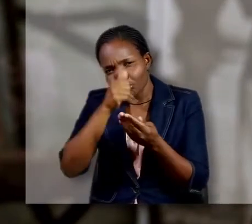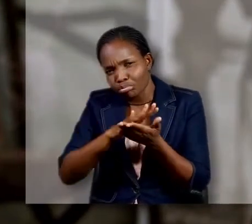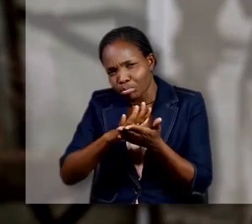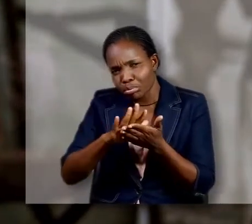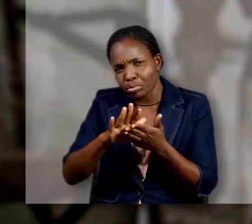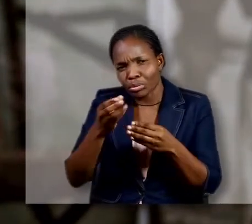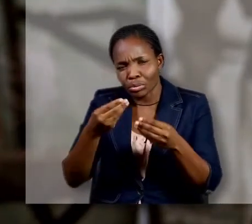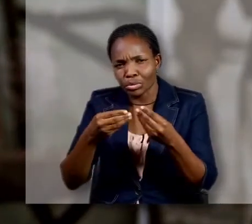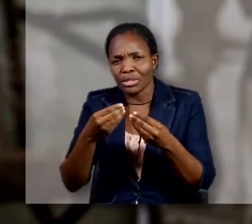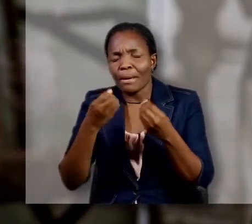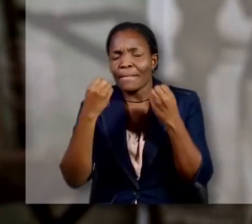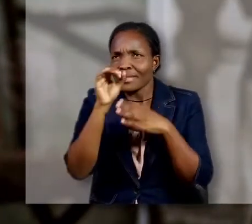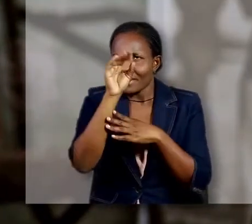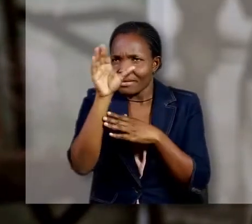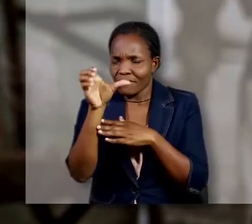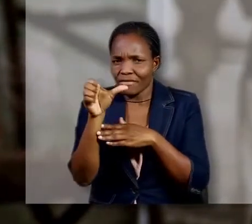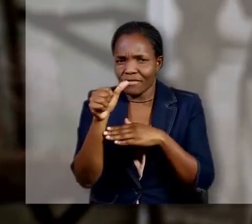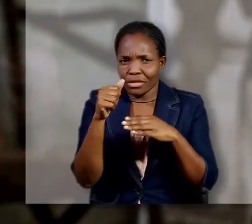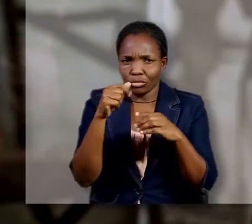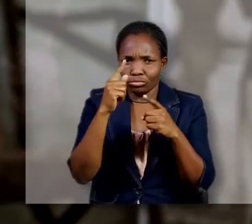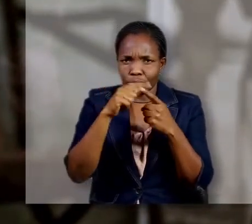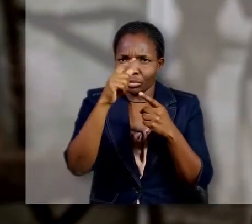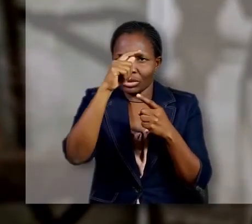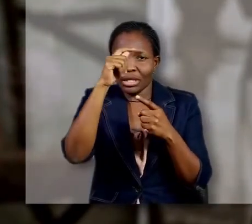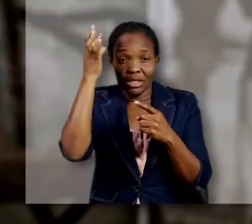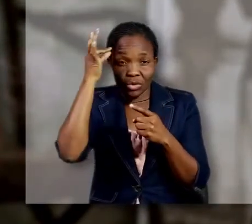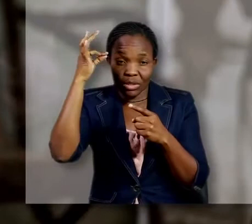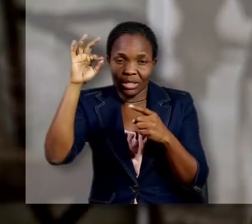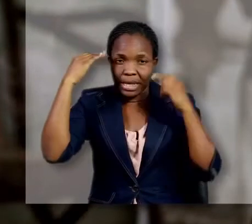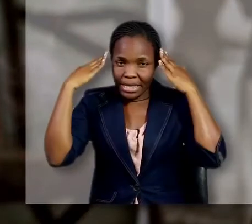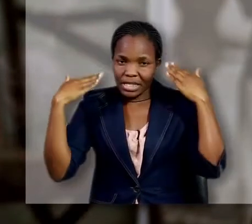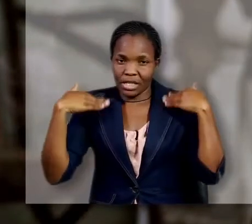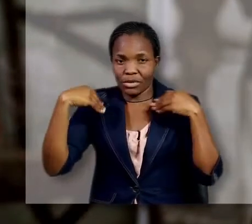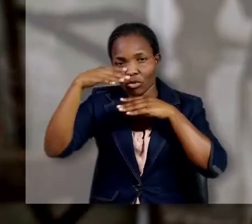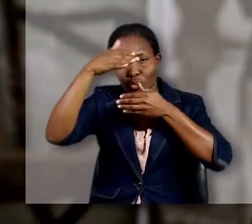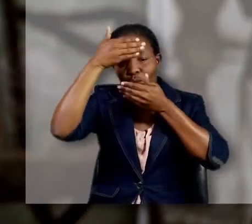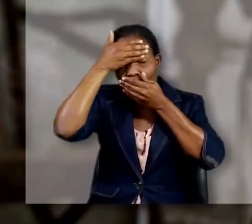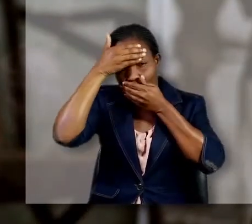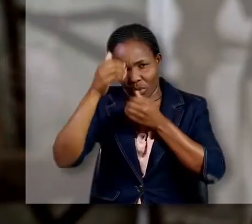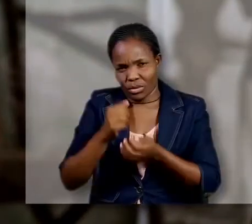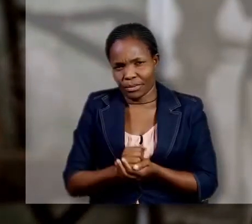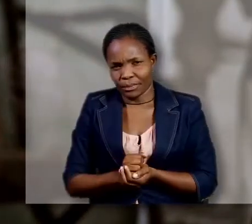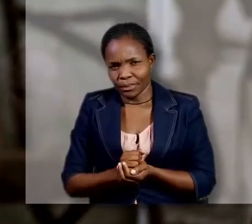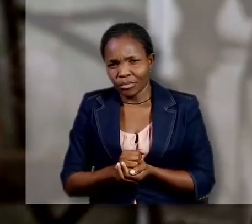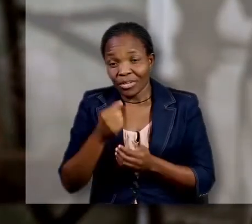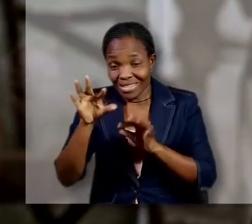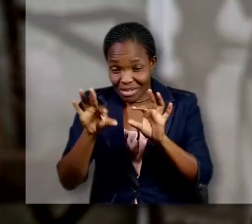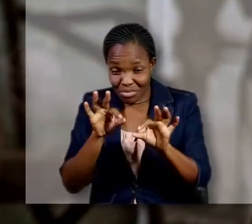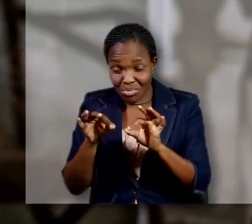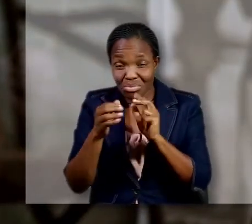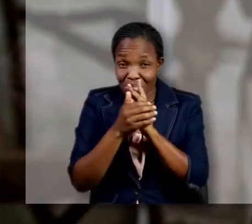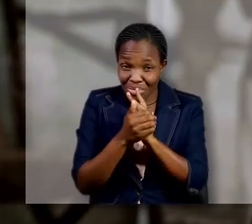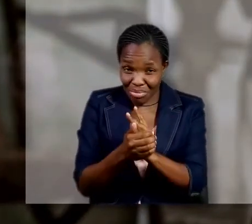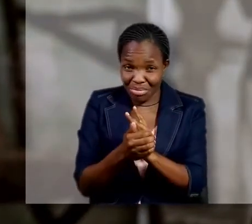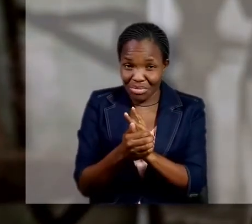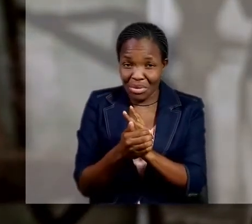Morocco. However, even they have elected leaders. There is no single country in Africa today that does not hold